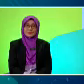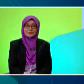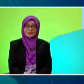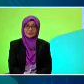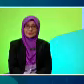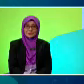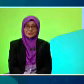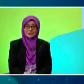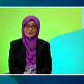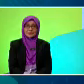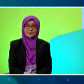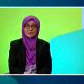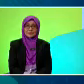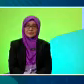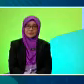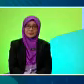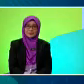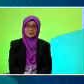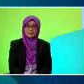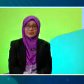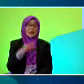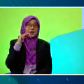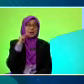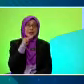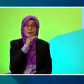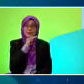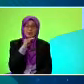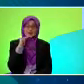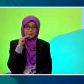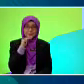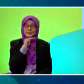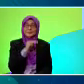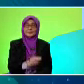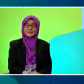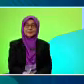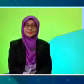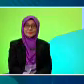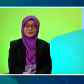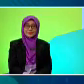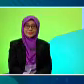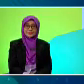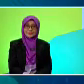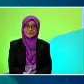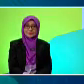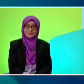You're still muted, Mia. Yep. We Turn on cannot your hear mic you. first. Turn on. Okay.